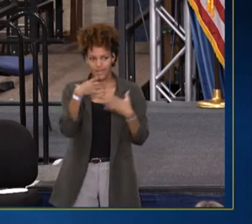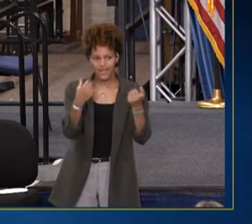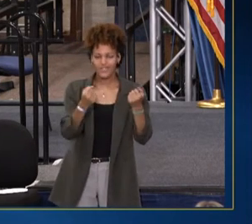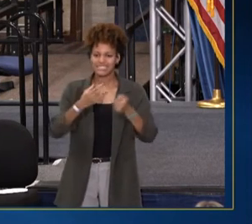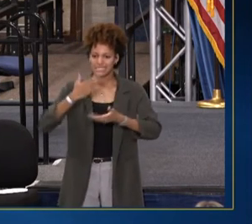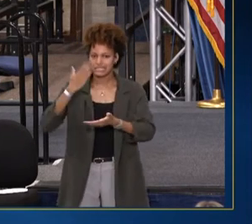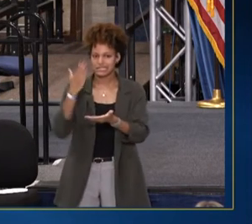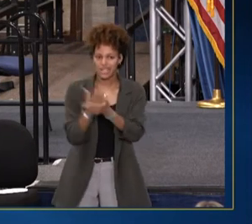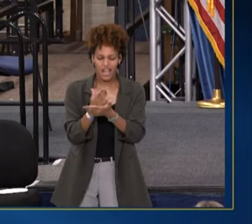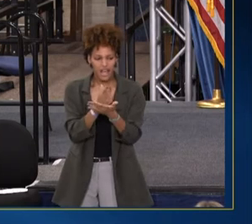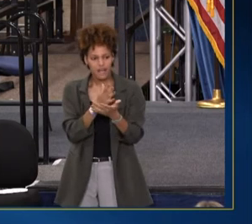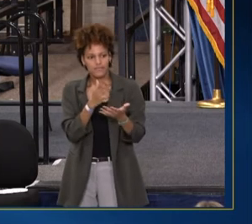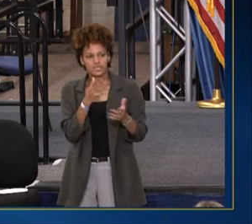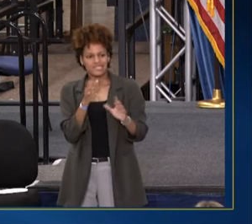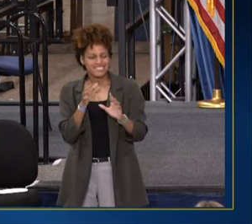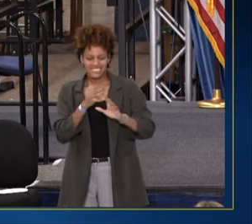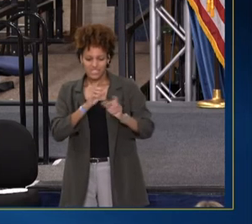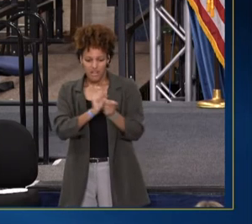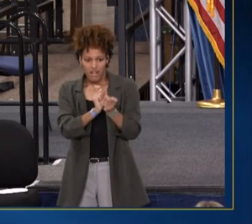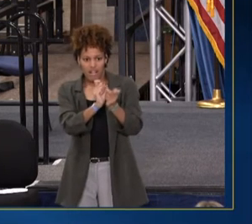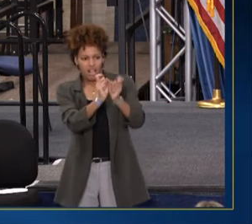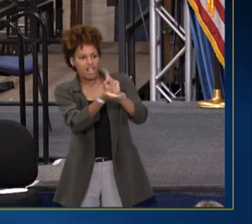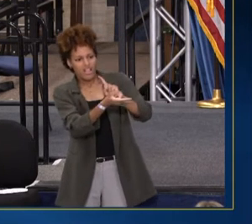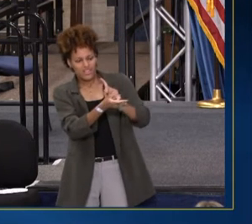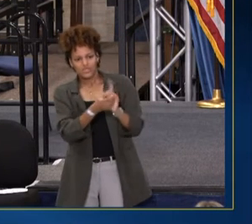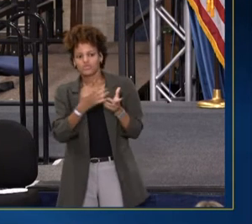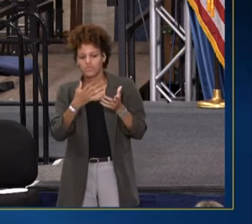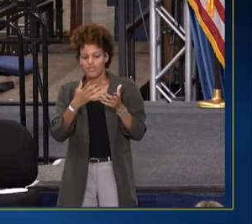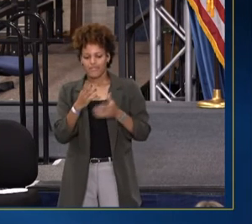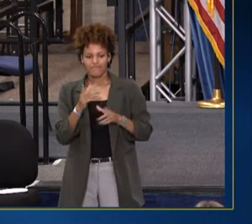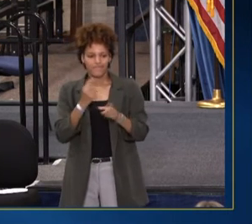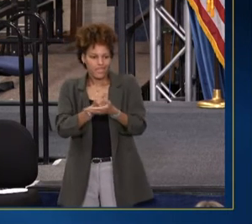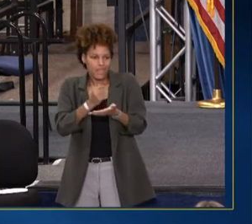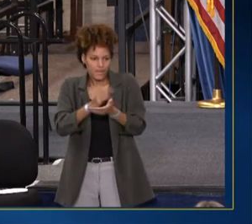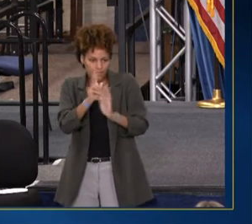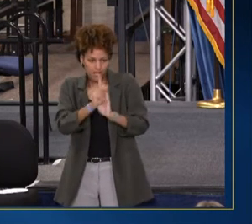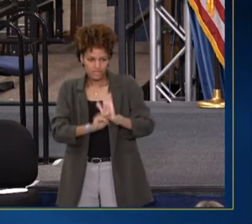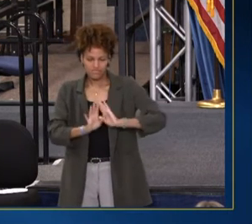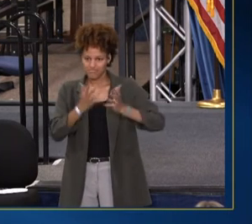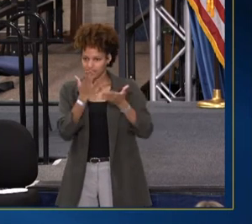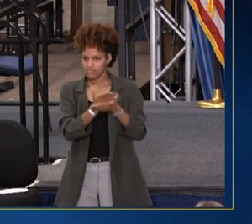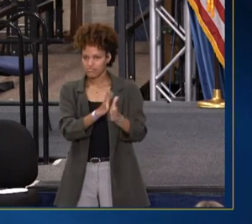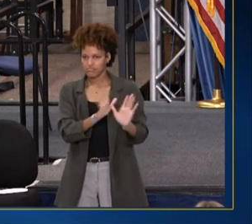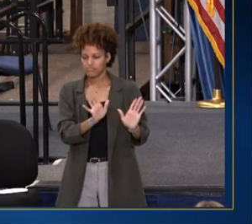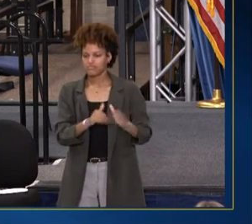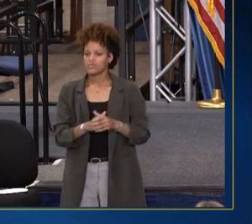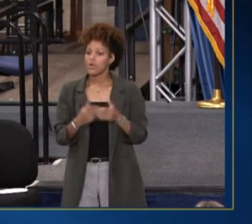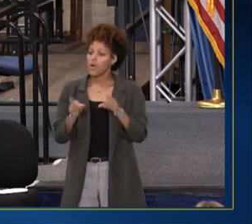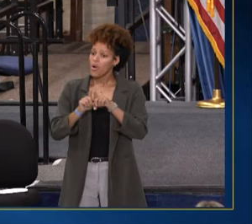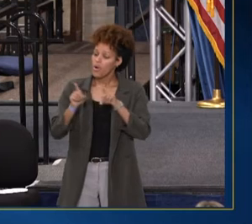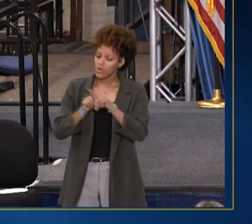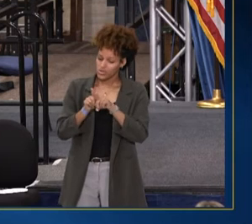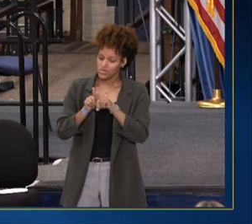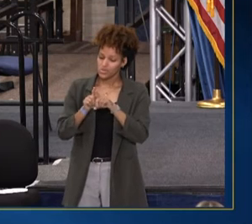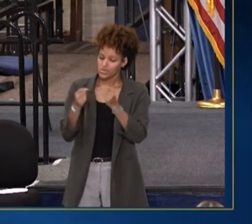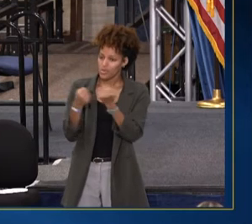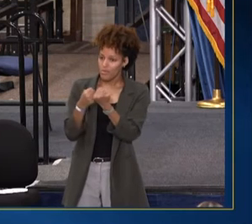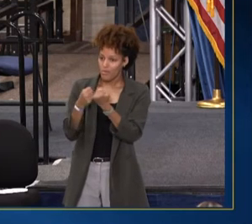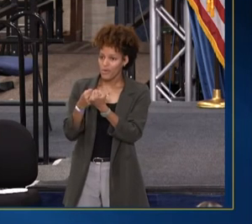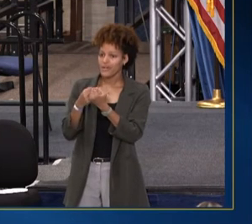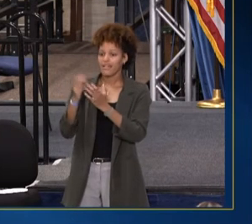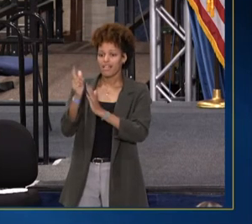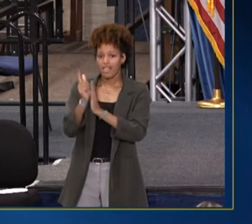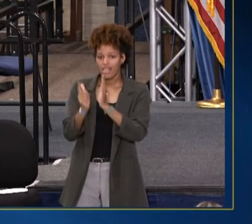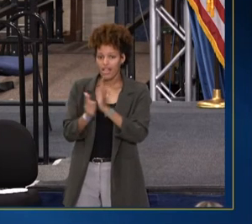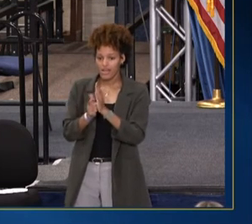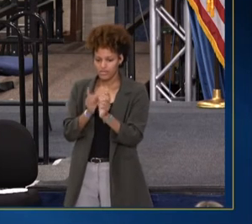harmful conversion therapy policies. DOJ is actively supporting challenges to state laws that target